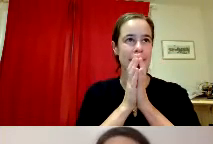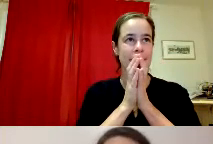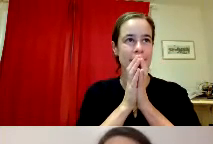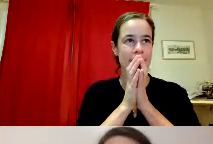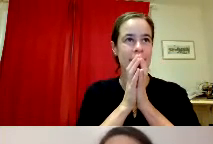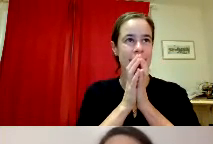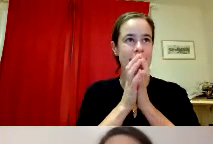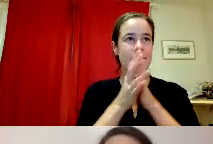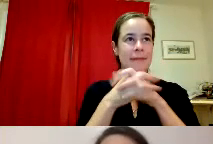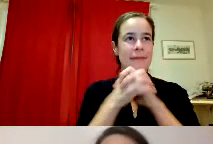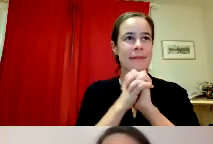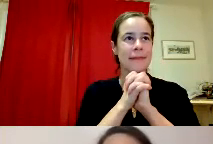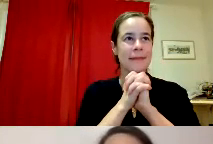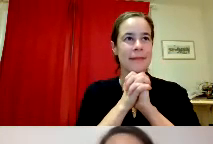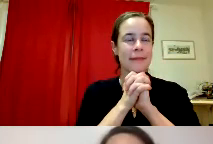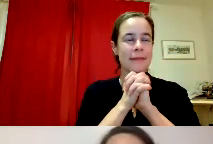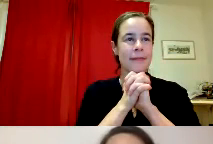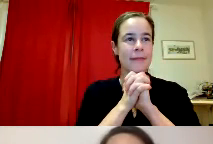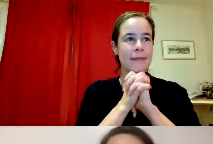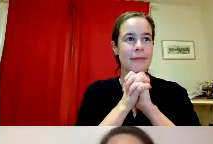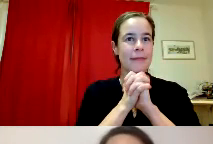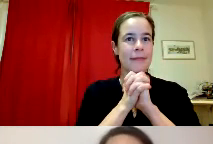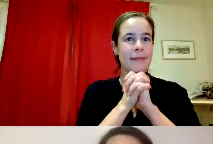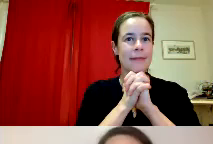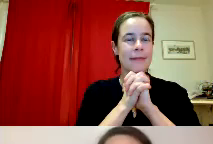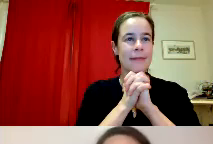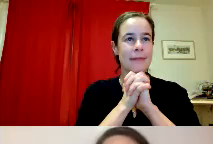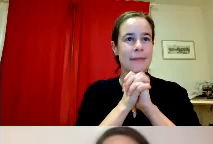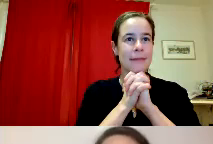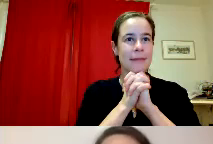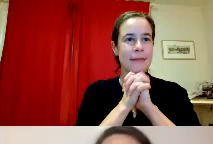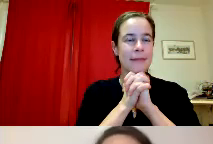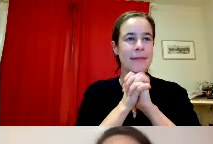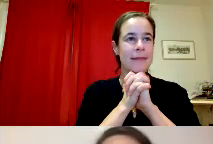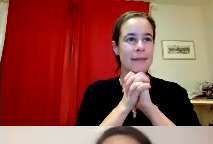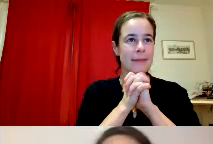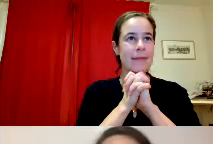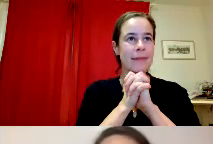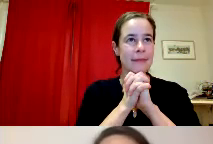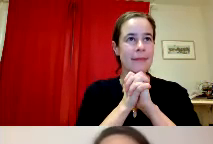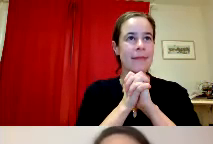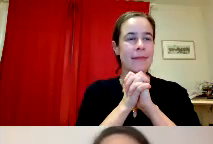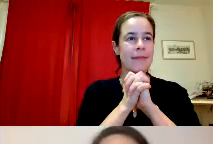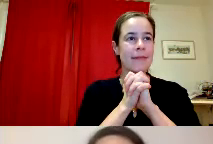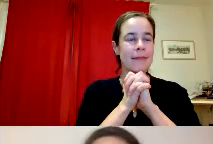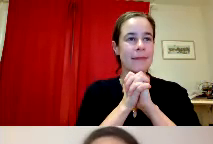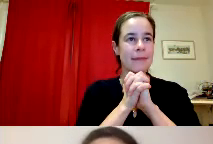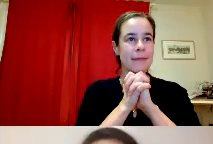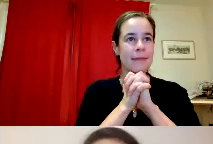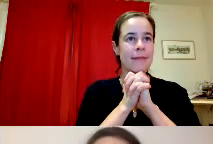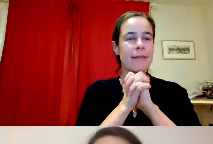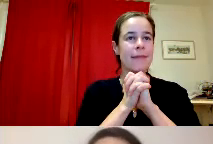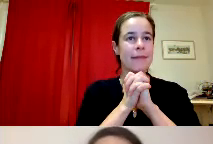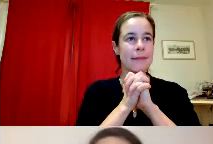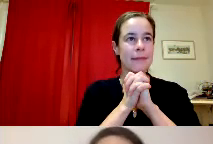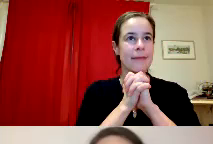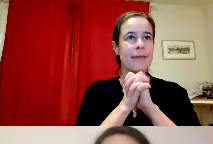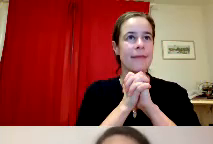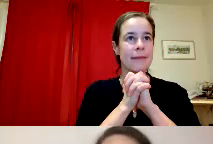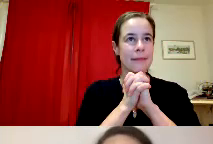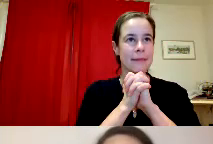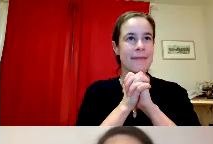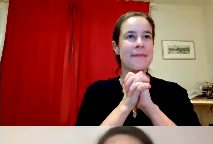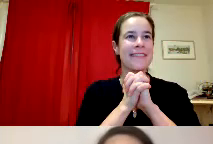during COVID-19 in Nova Scotia. So we created an online survey. It was open for about a month. It was early